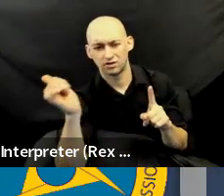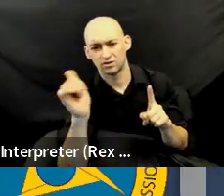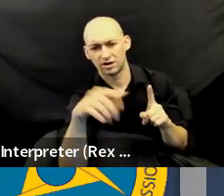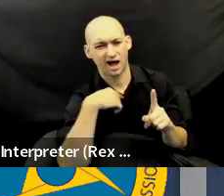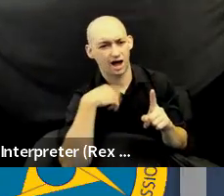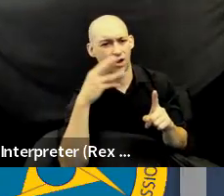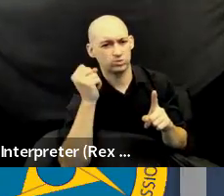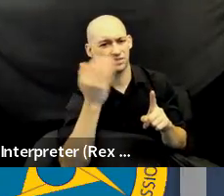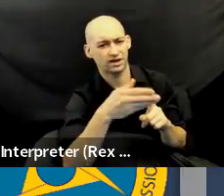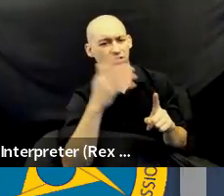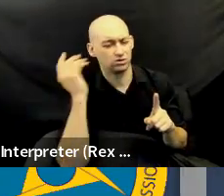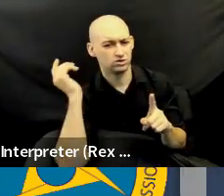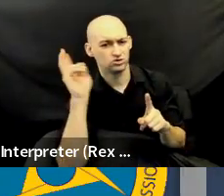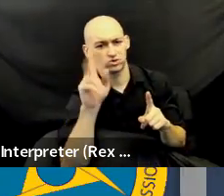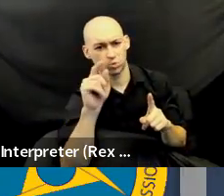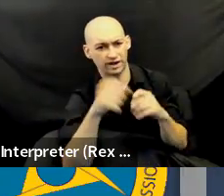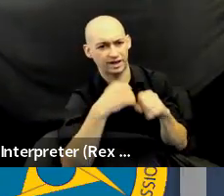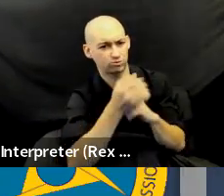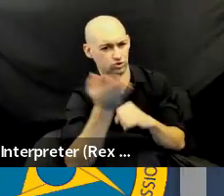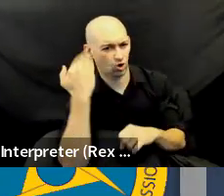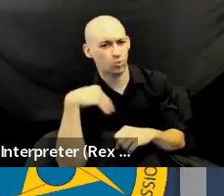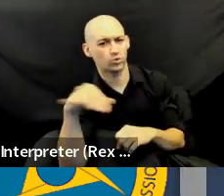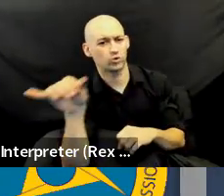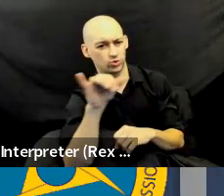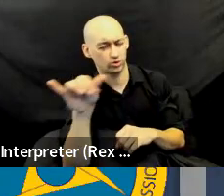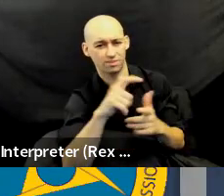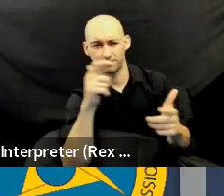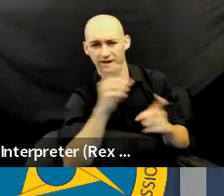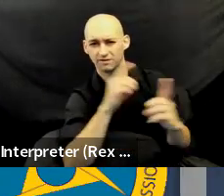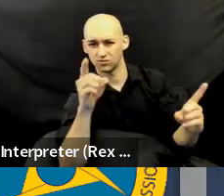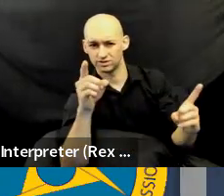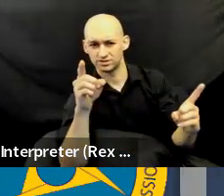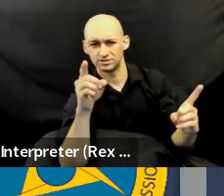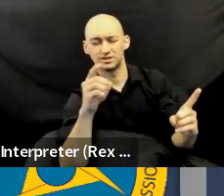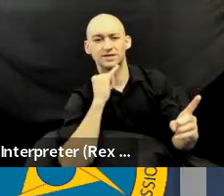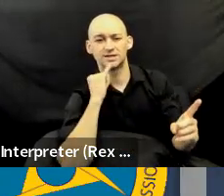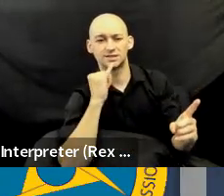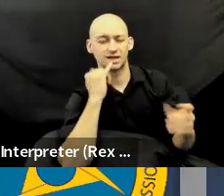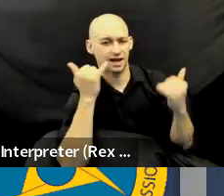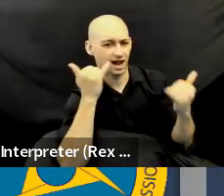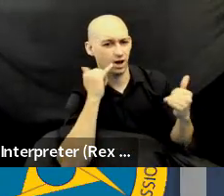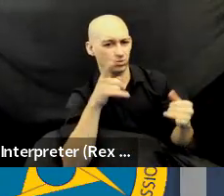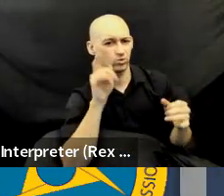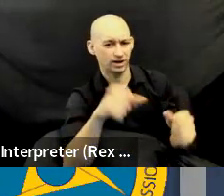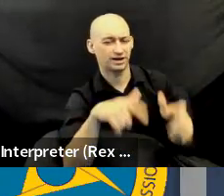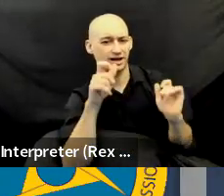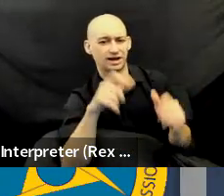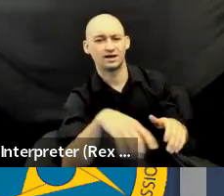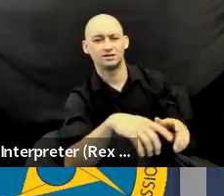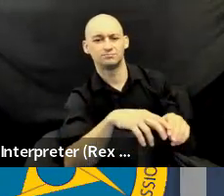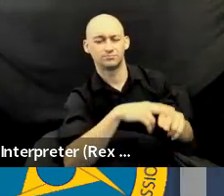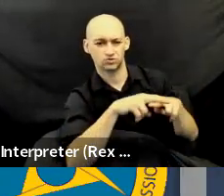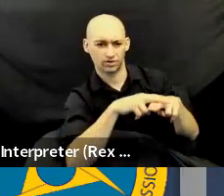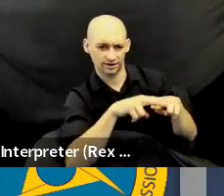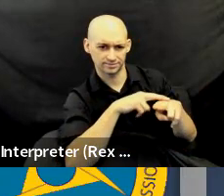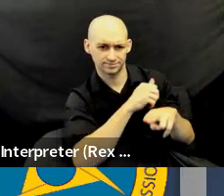there 20 years ago as well. And one of the big differences is that you could now take the train to all